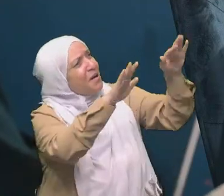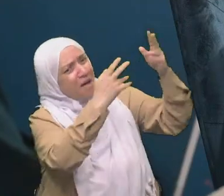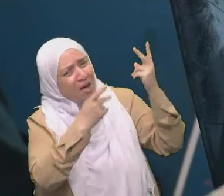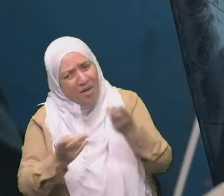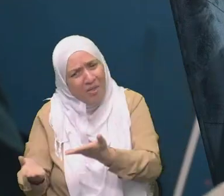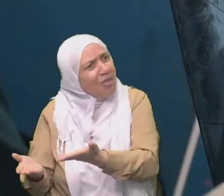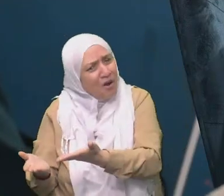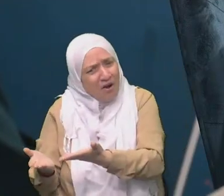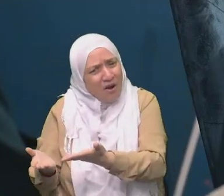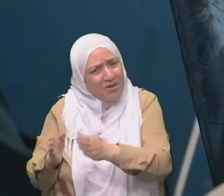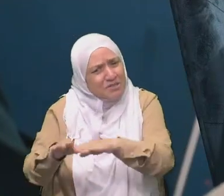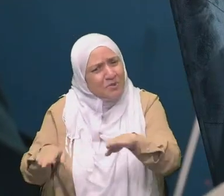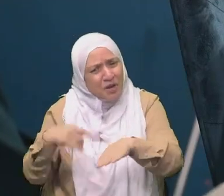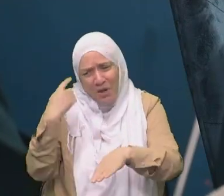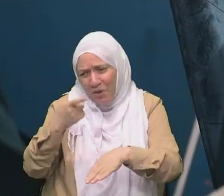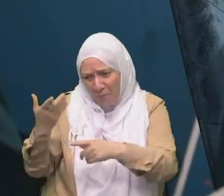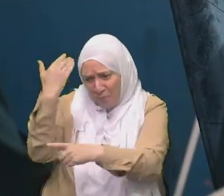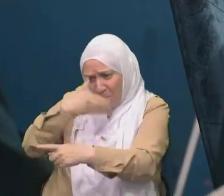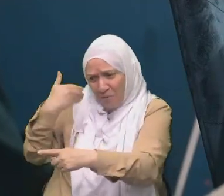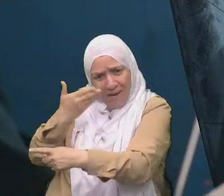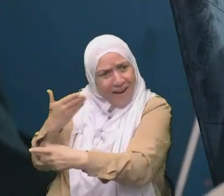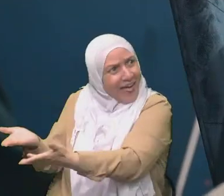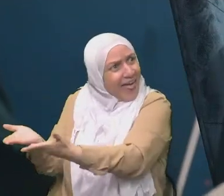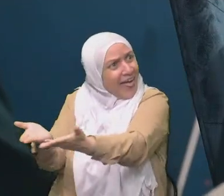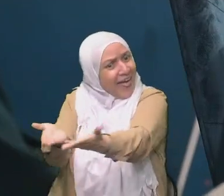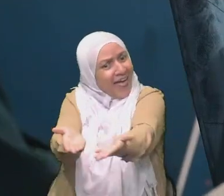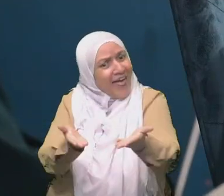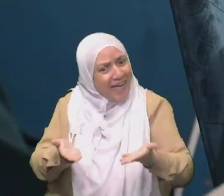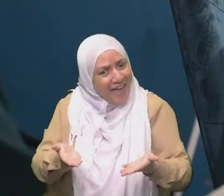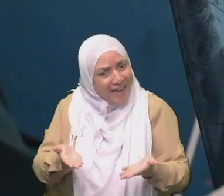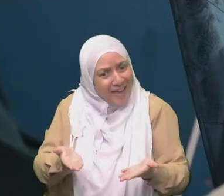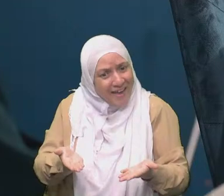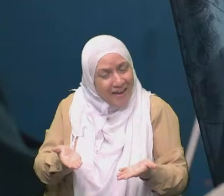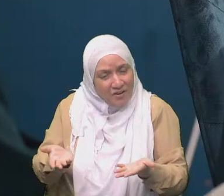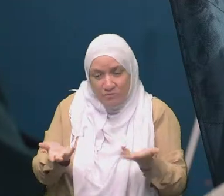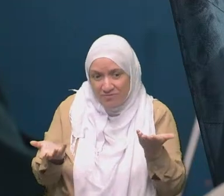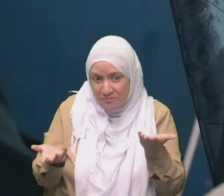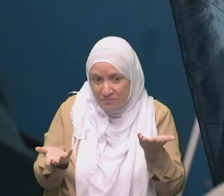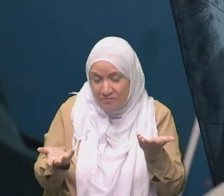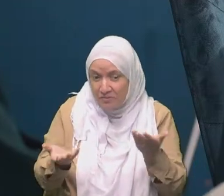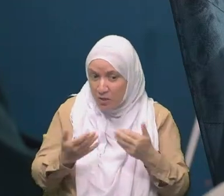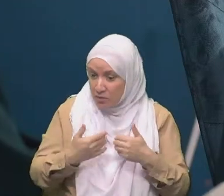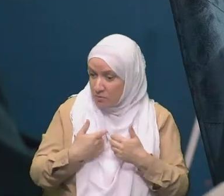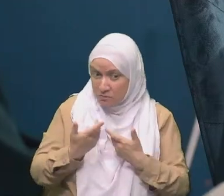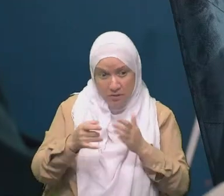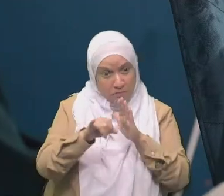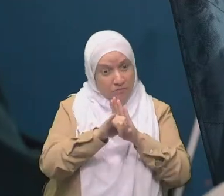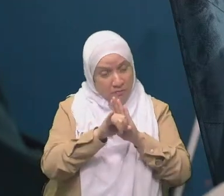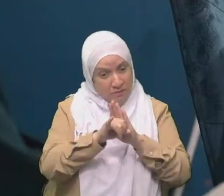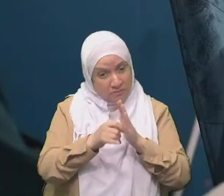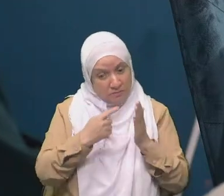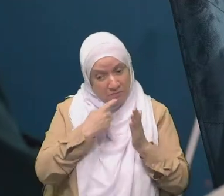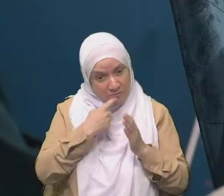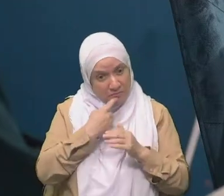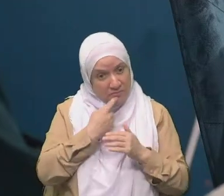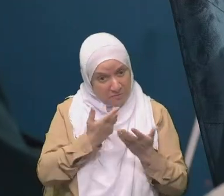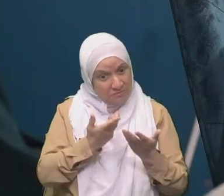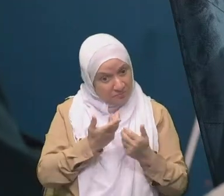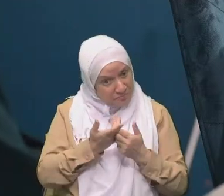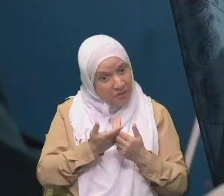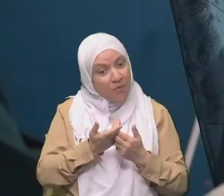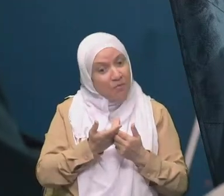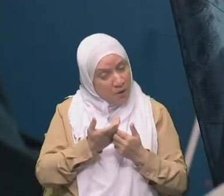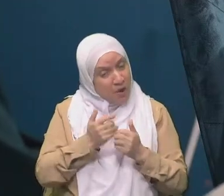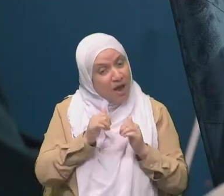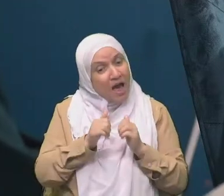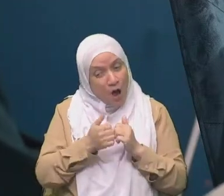and they do the same thing too, and becomes a problem. So Ibn Qayyim rahimahullah says, look, in order for you to understand what is right and what is wrong, and what is evil and what is